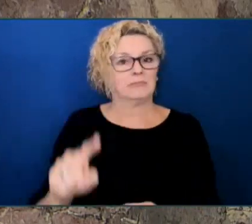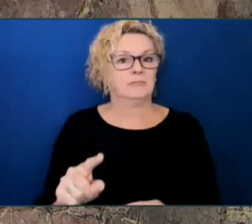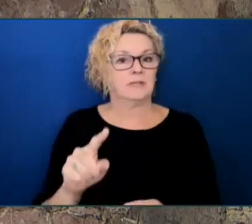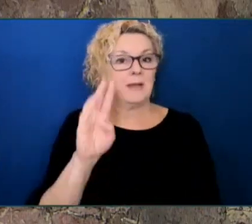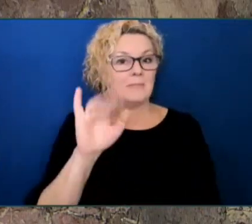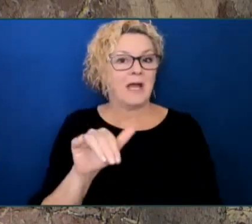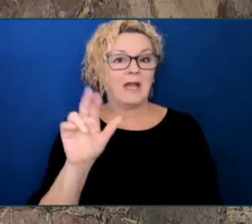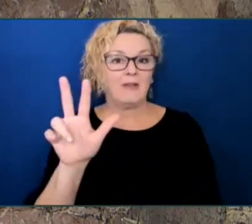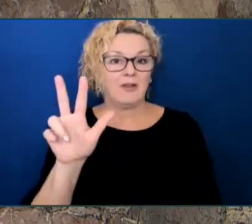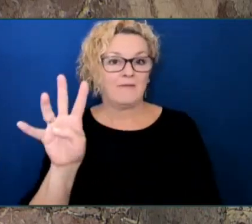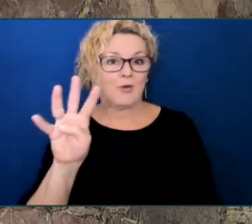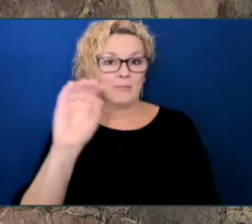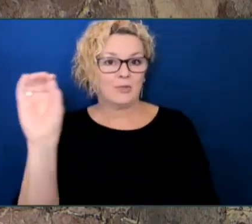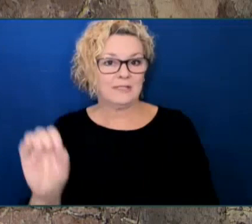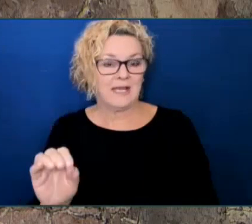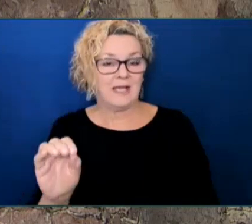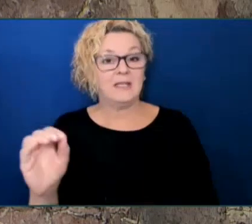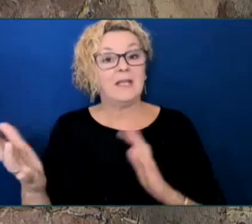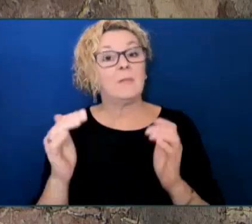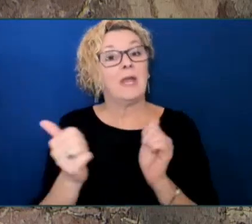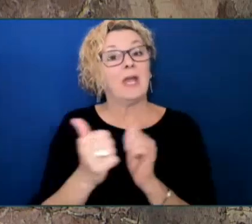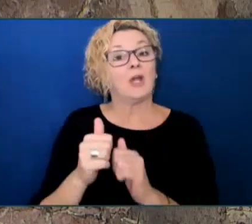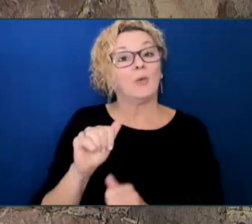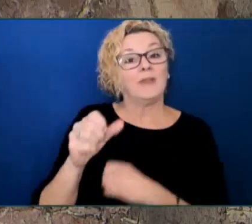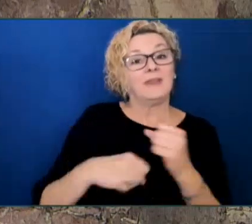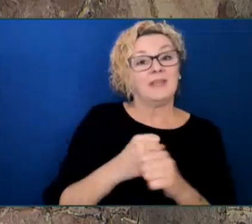today than they did in 2016.